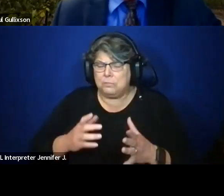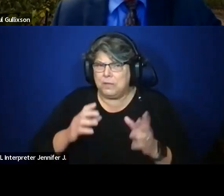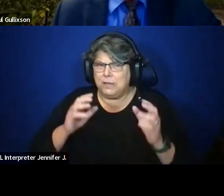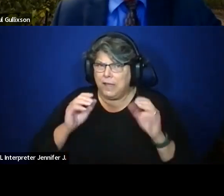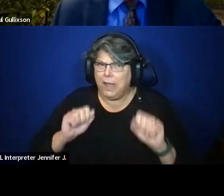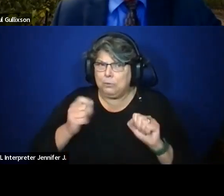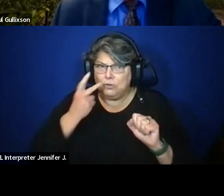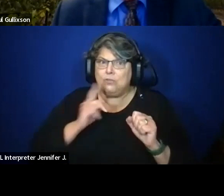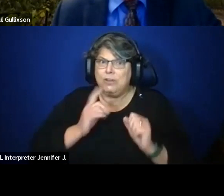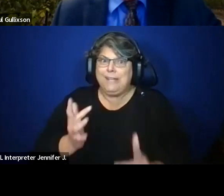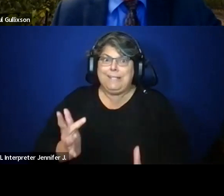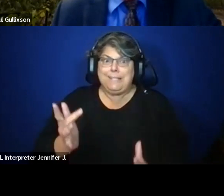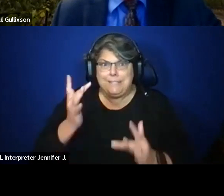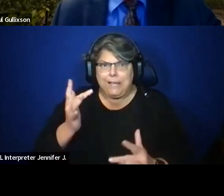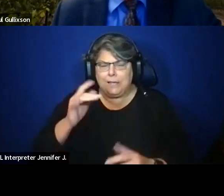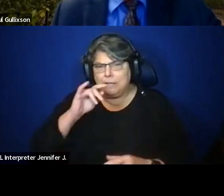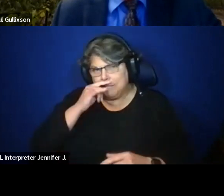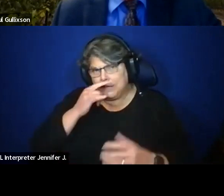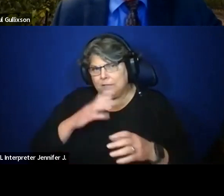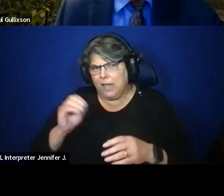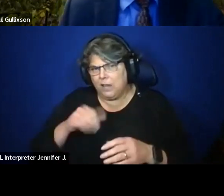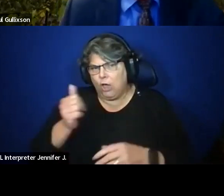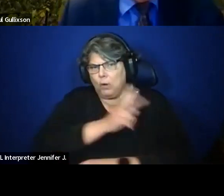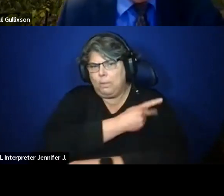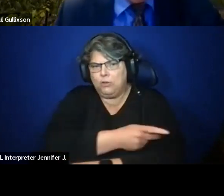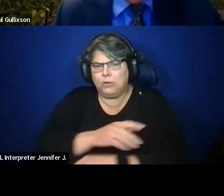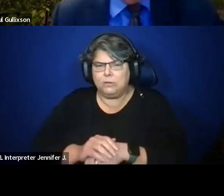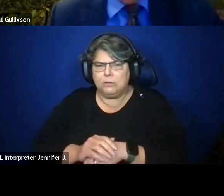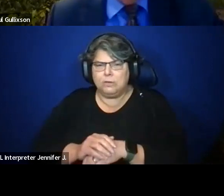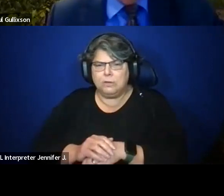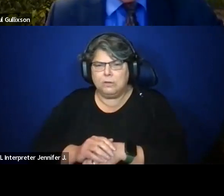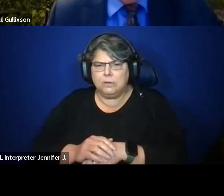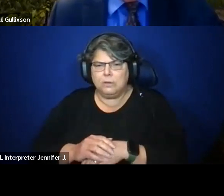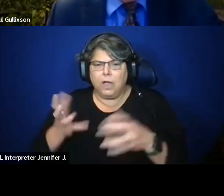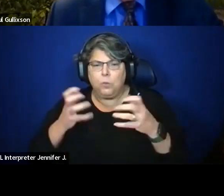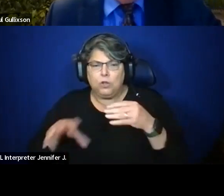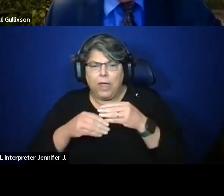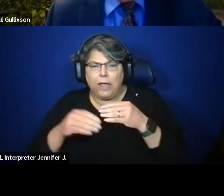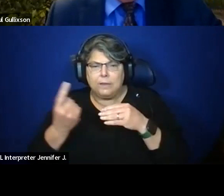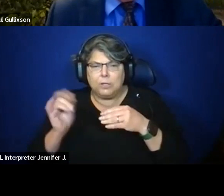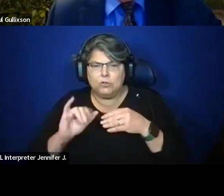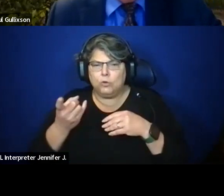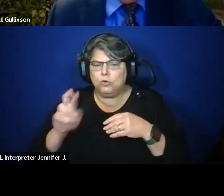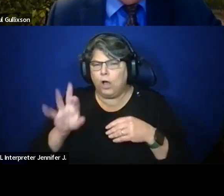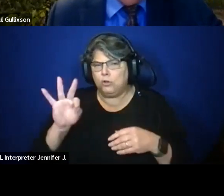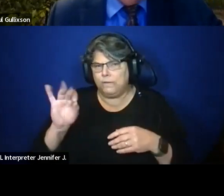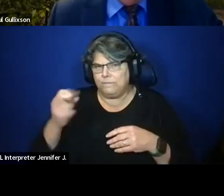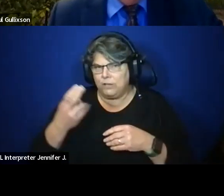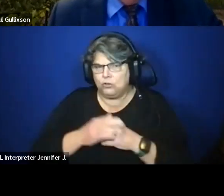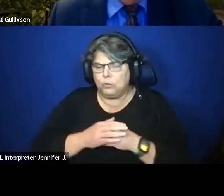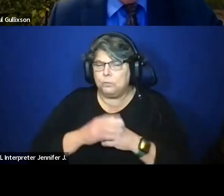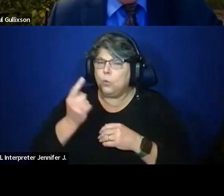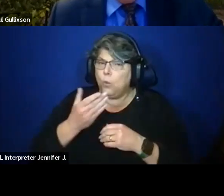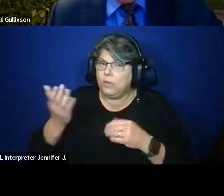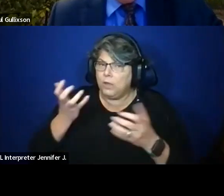sick kids and other patients. Can I add one thing, Paul? Yes, one thing that I